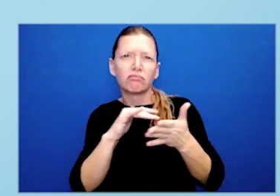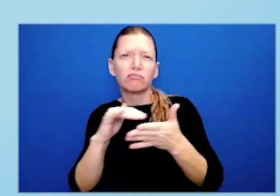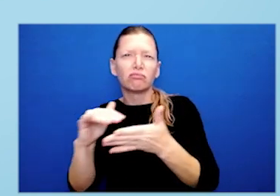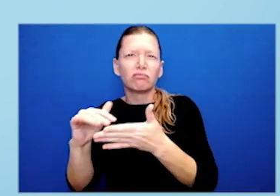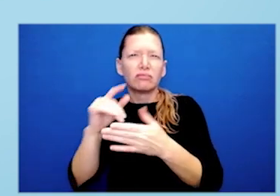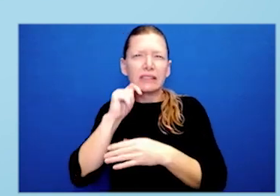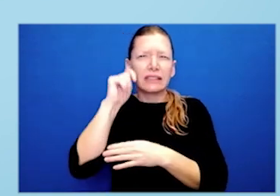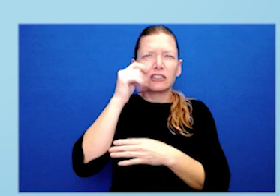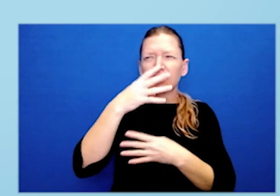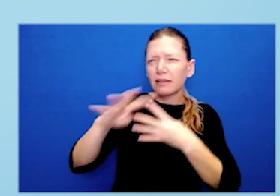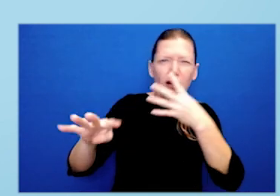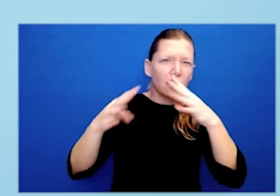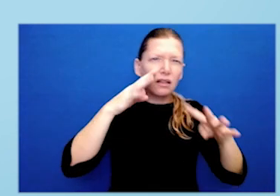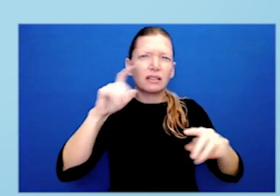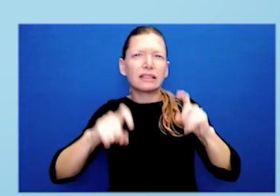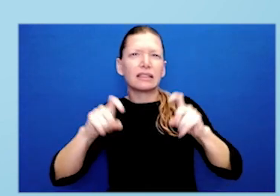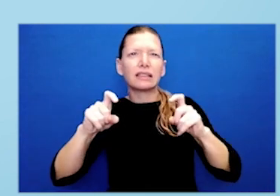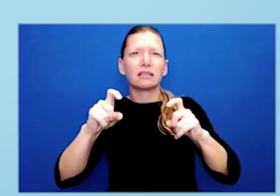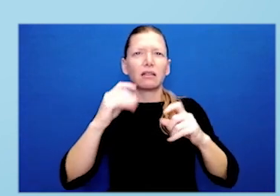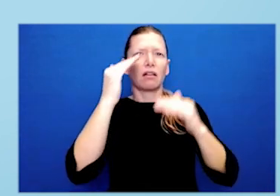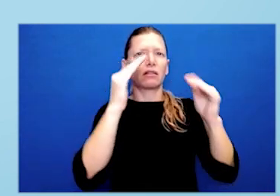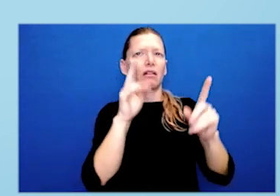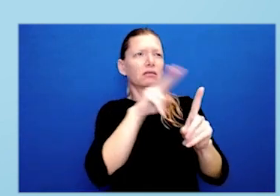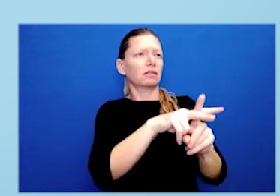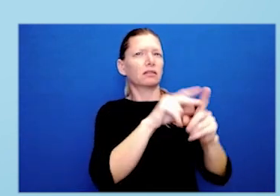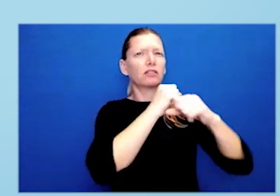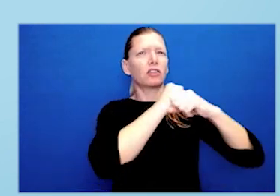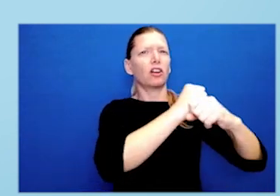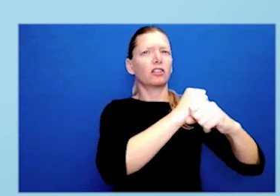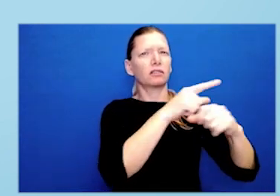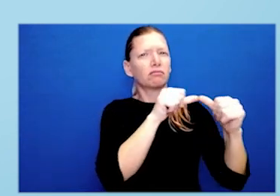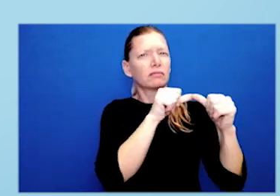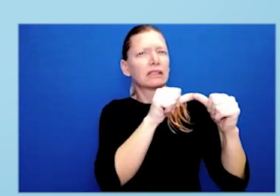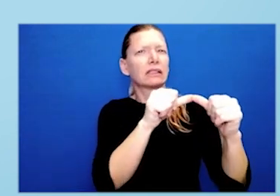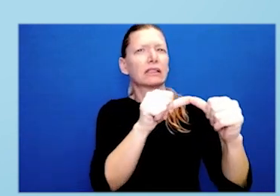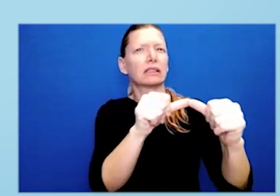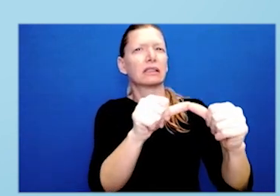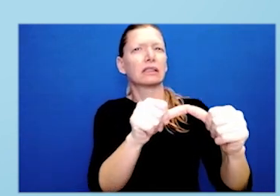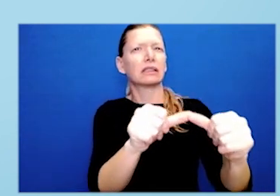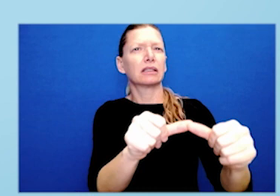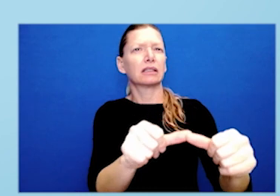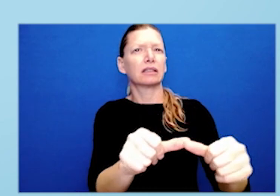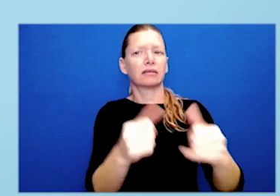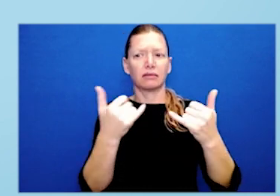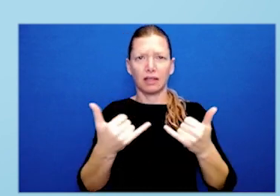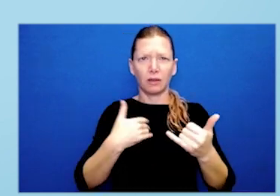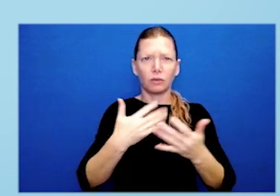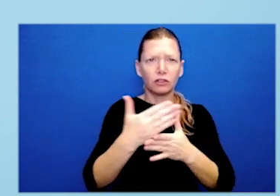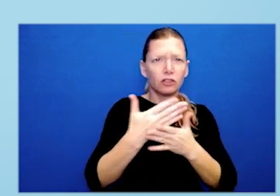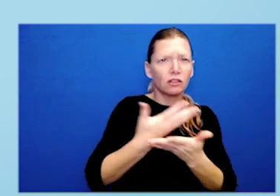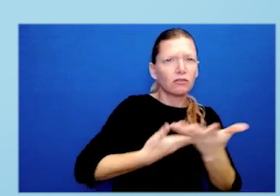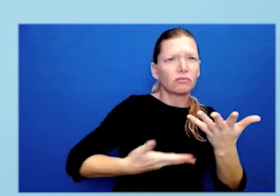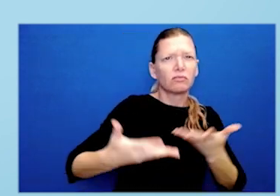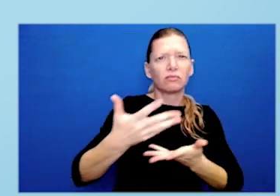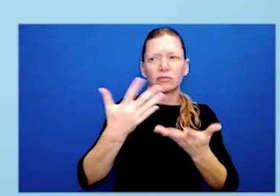for steady, teenage neglect or need, adult designated guardian of consistency.